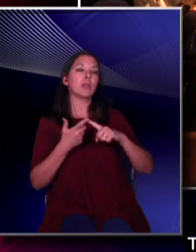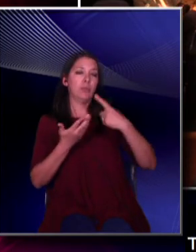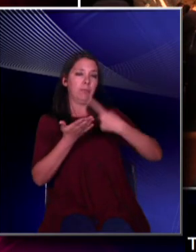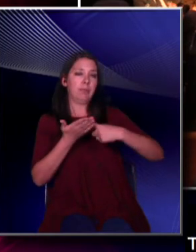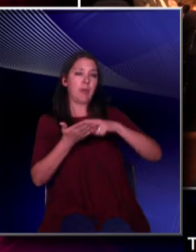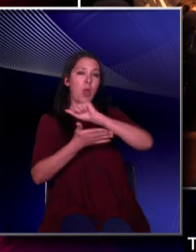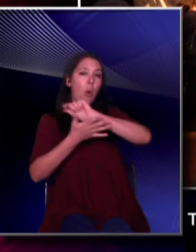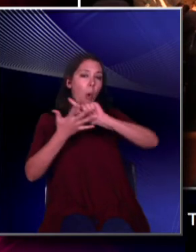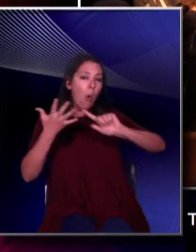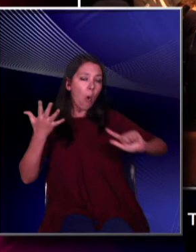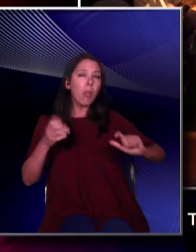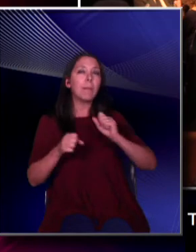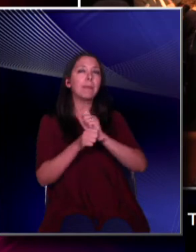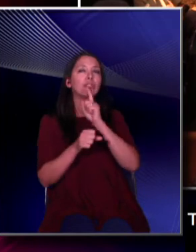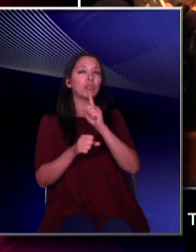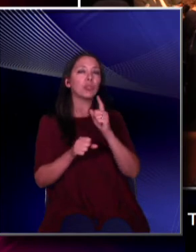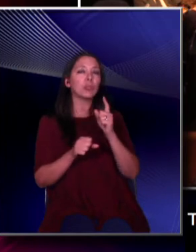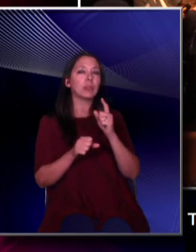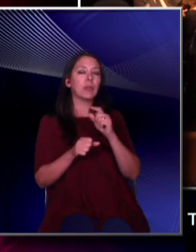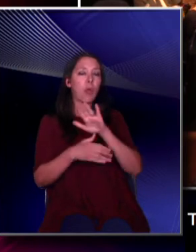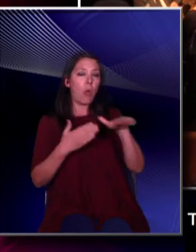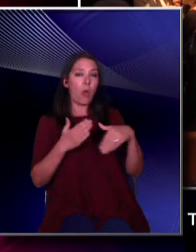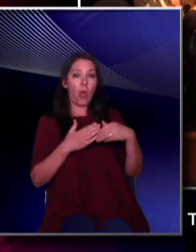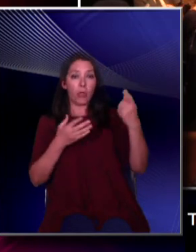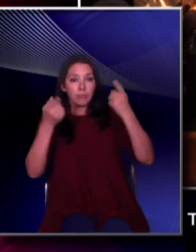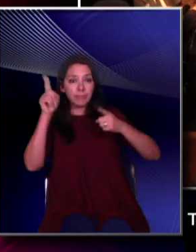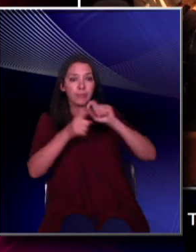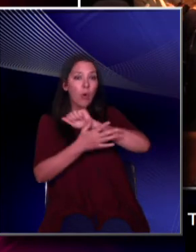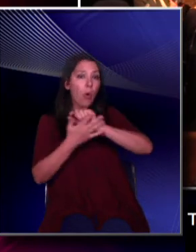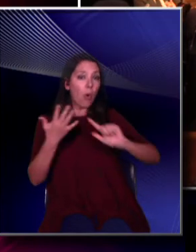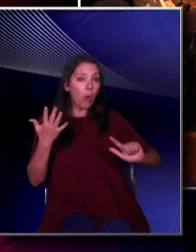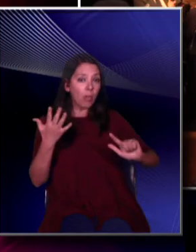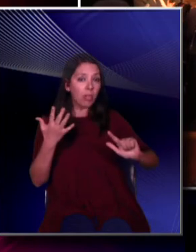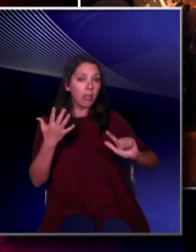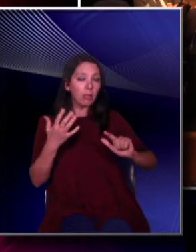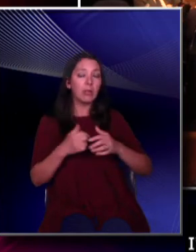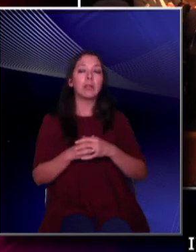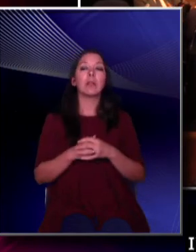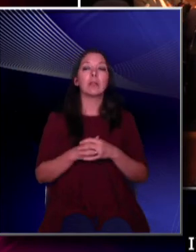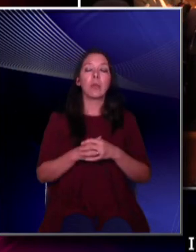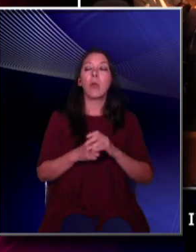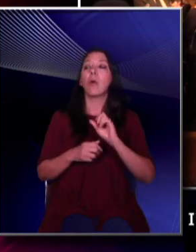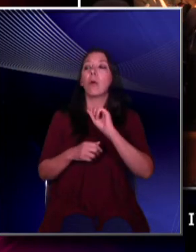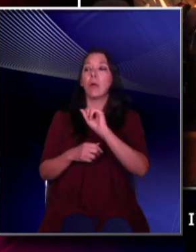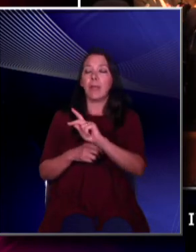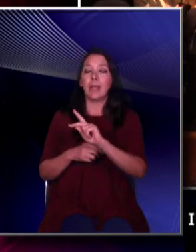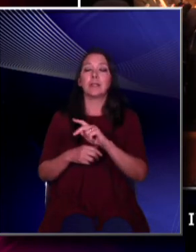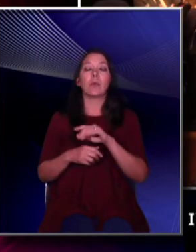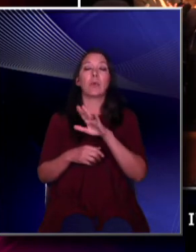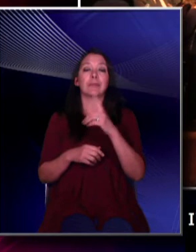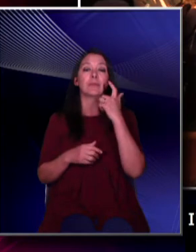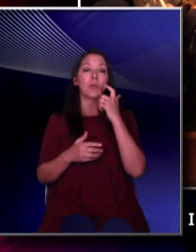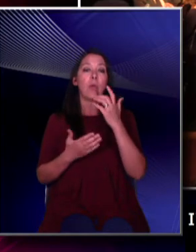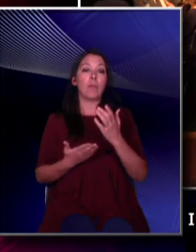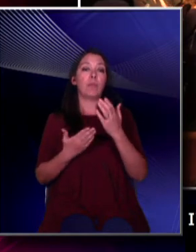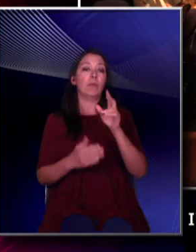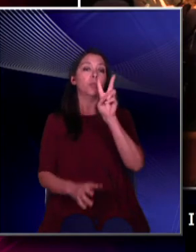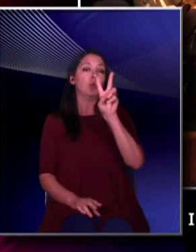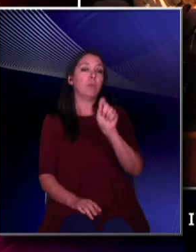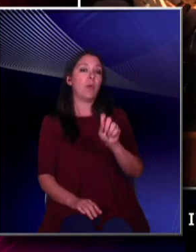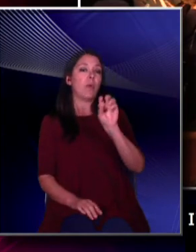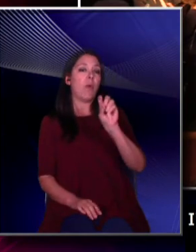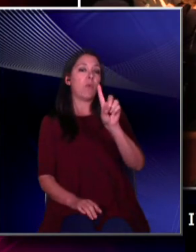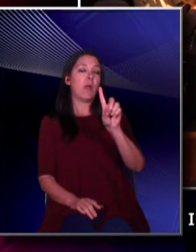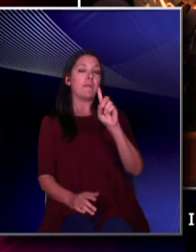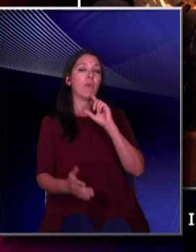that we were in agreement. Okay, I understand. So I'm back on the last motion of approval of item 2.01 consent